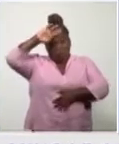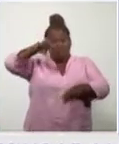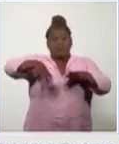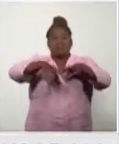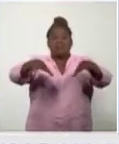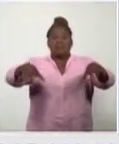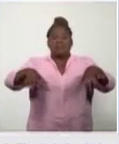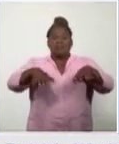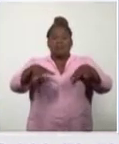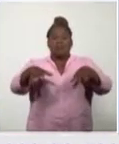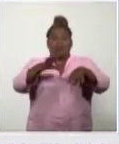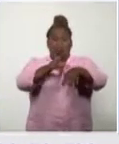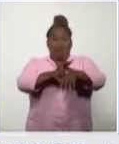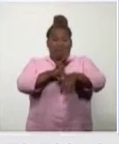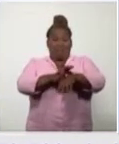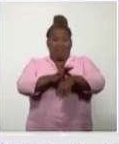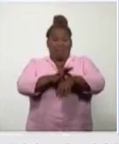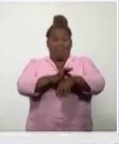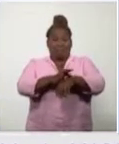of the pandemic